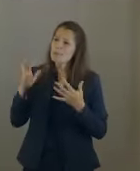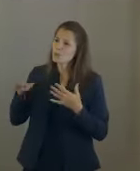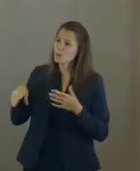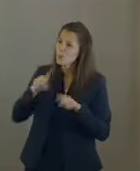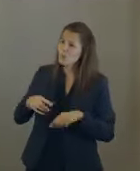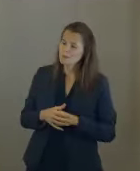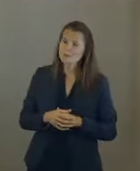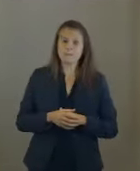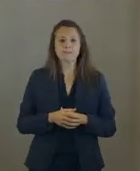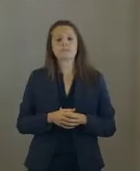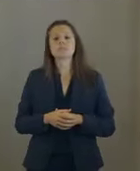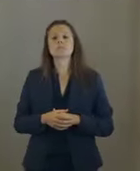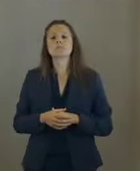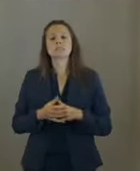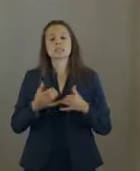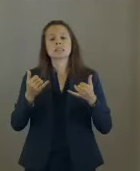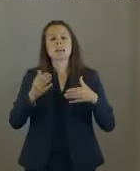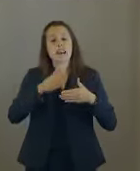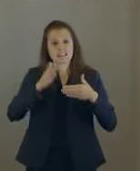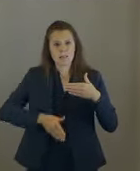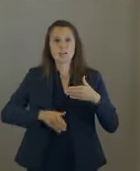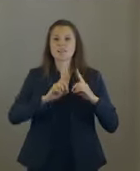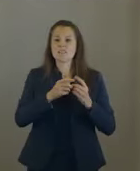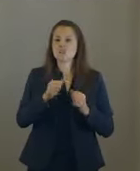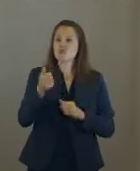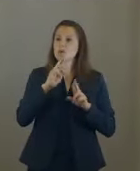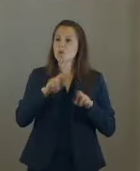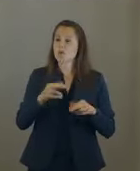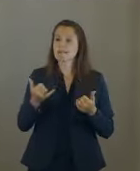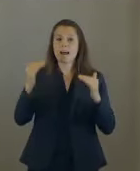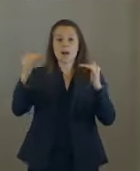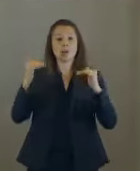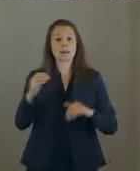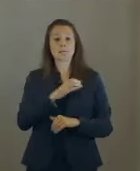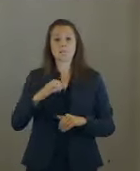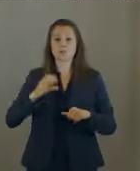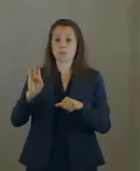report. Friends, that'll complete division and other reports and brings us to